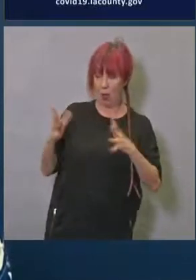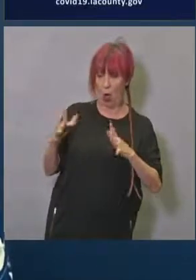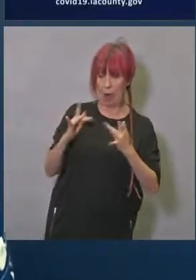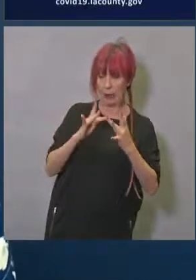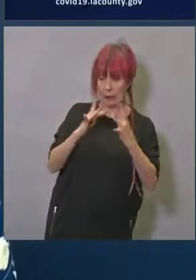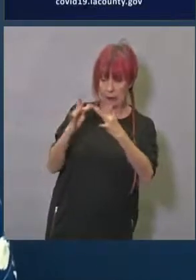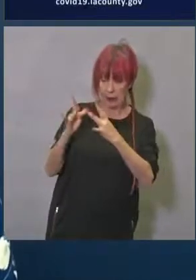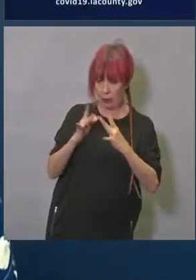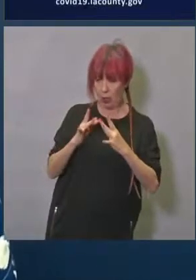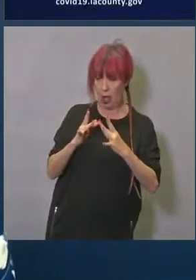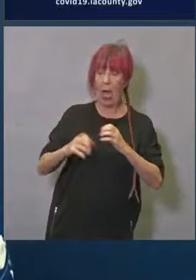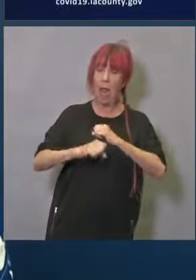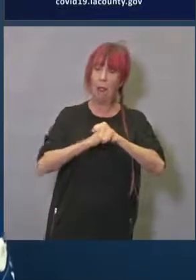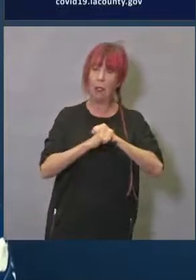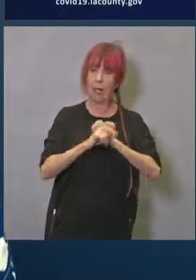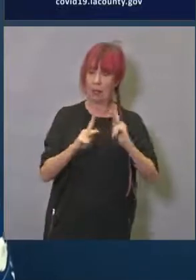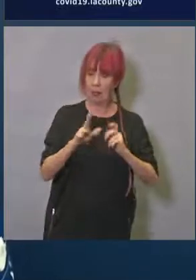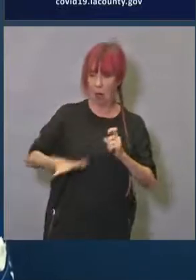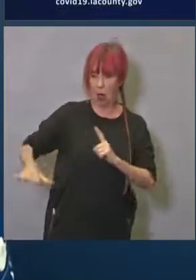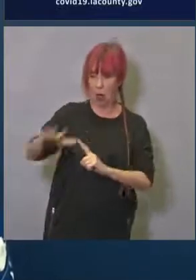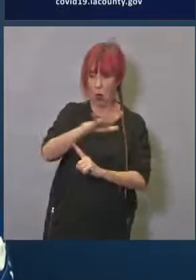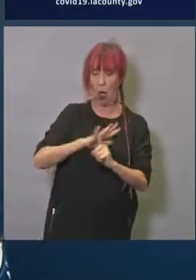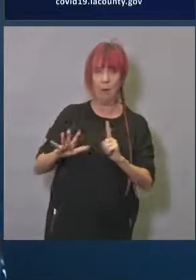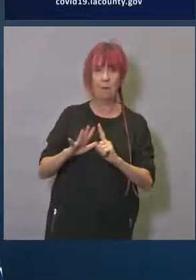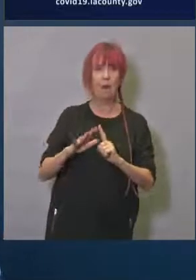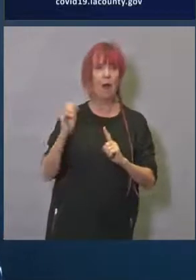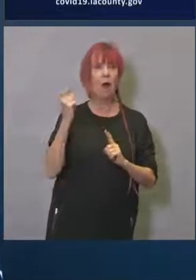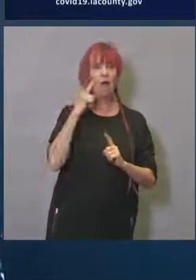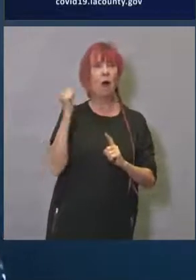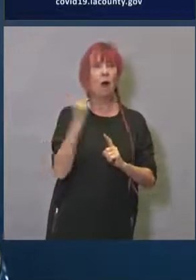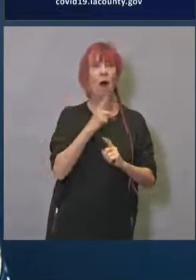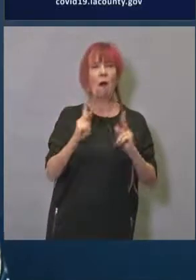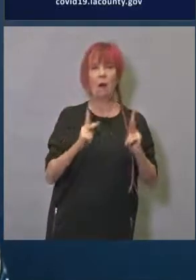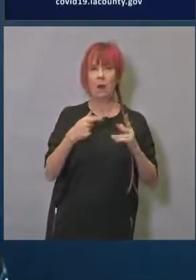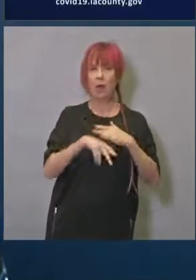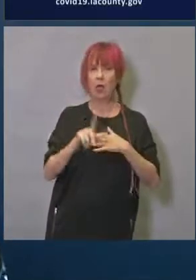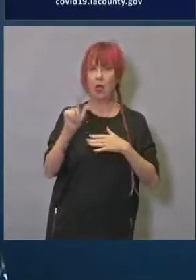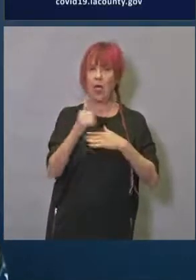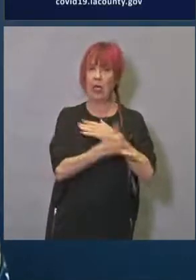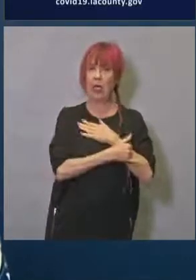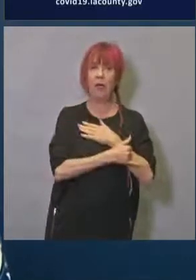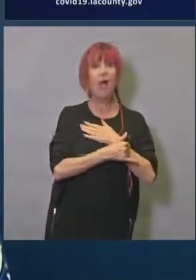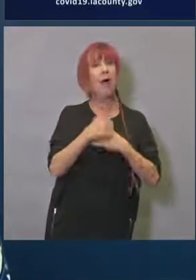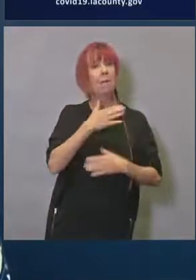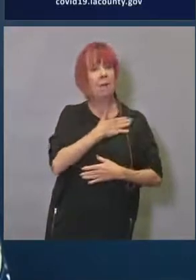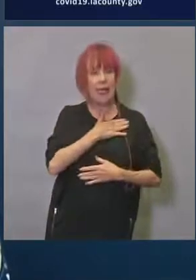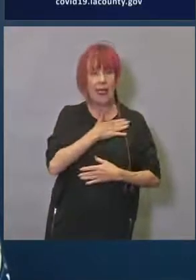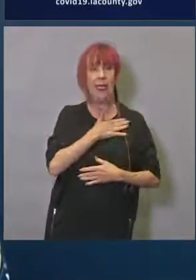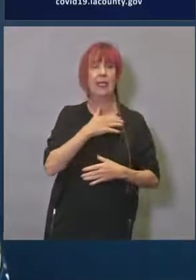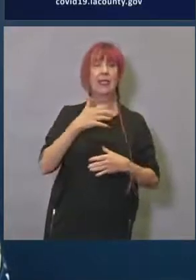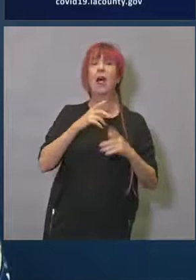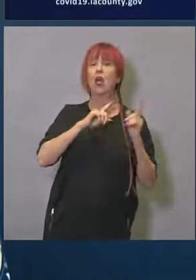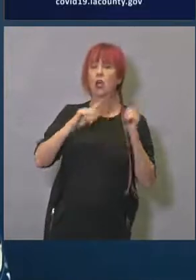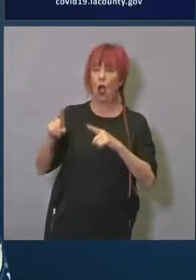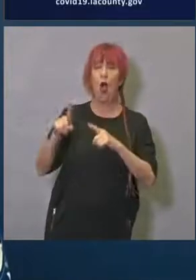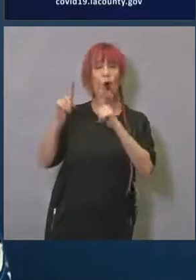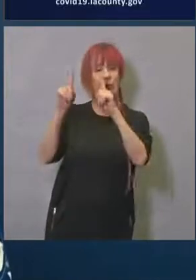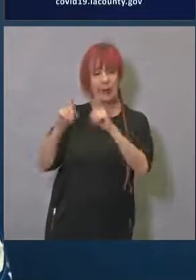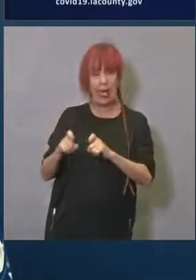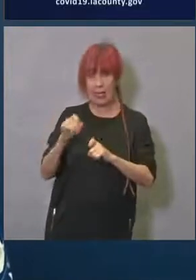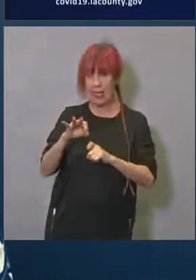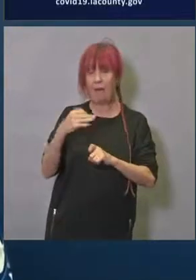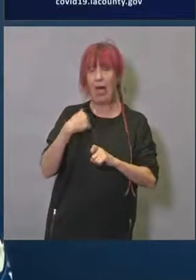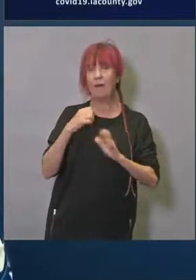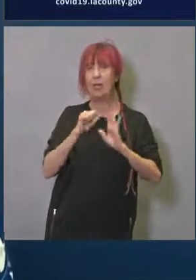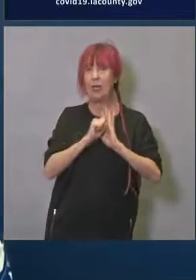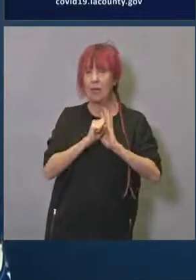them. For everyone in Los Angeles County, remember, please get tested if you have symptoms of COVID, if you've been